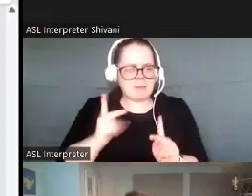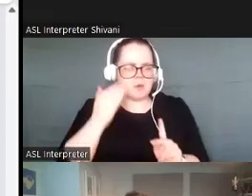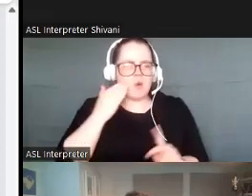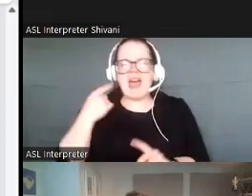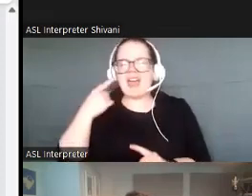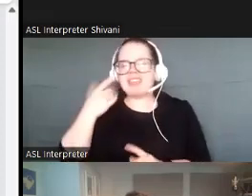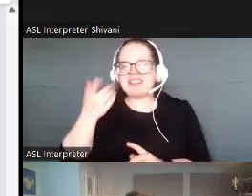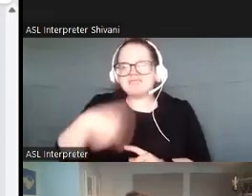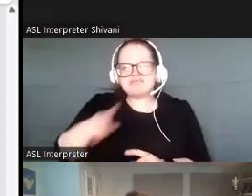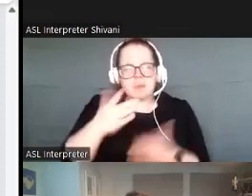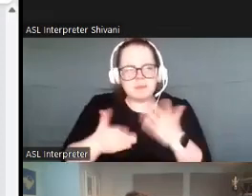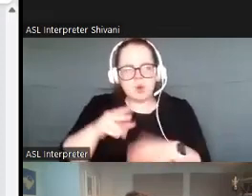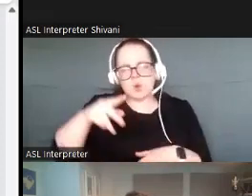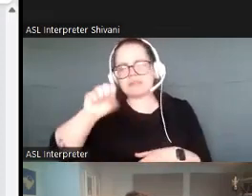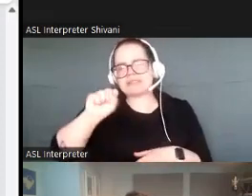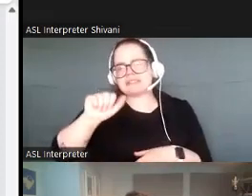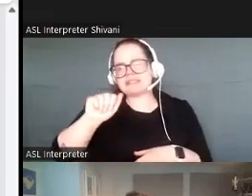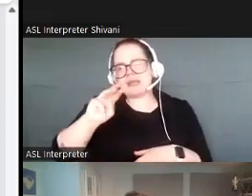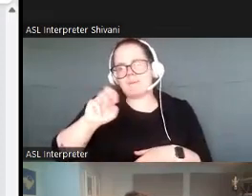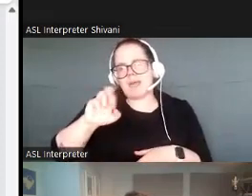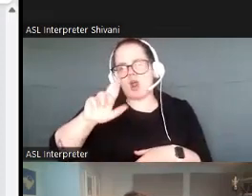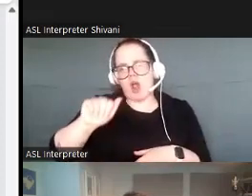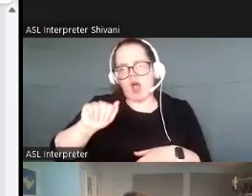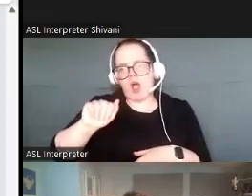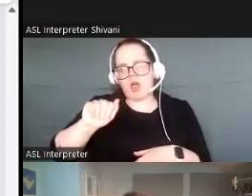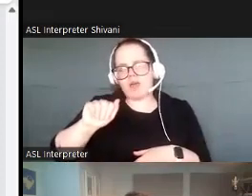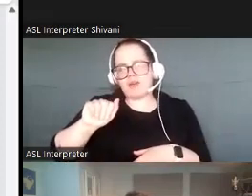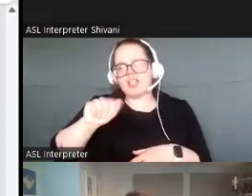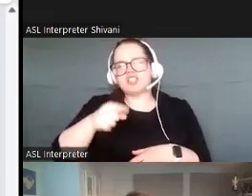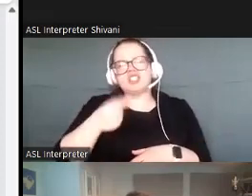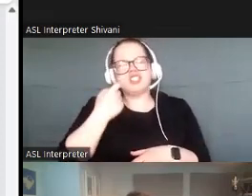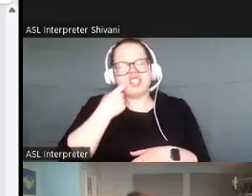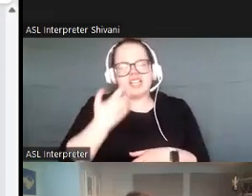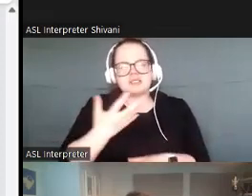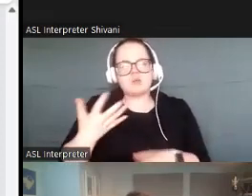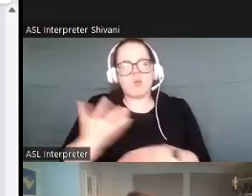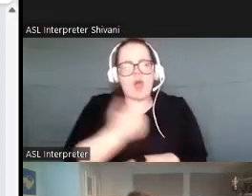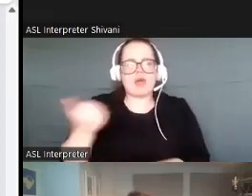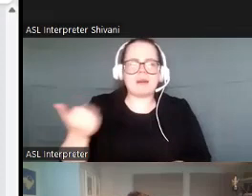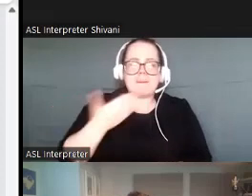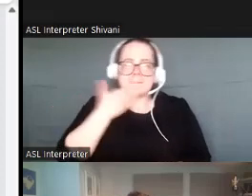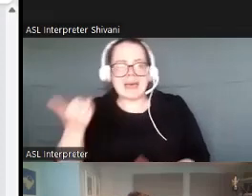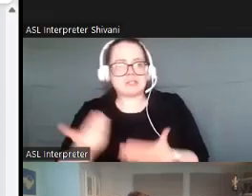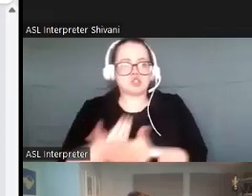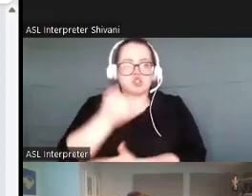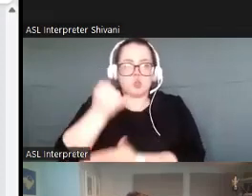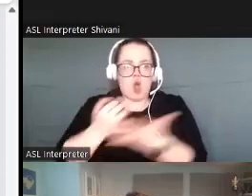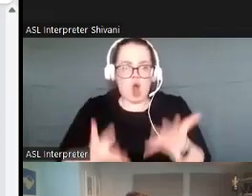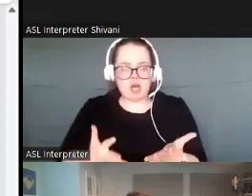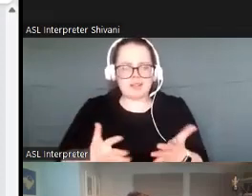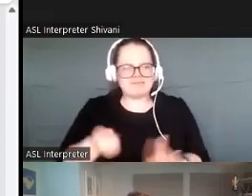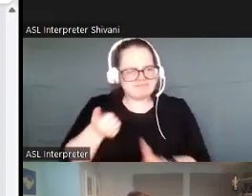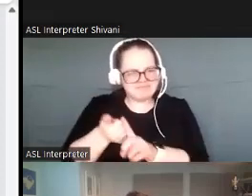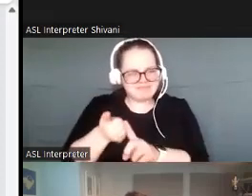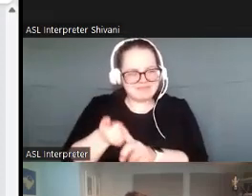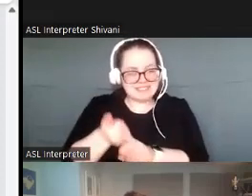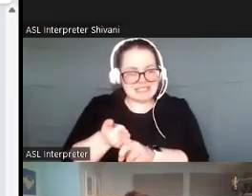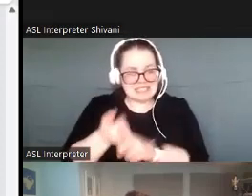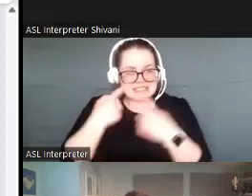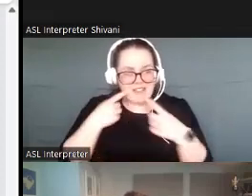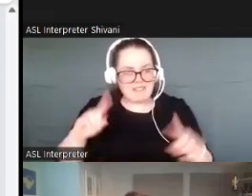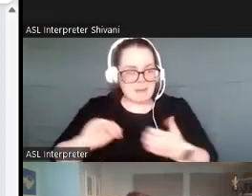Best Jazz Vocalist, but she won Best New Artist, which was across all the genres. Well, she's got a TikTok thing